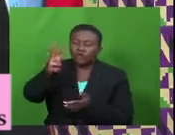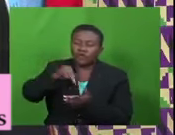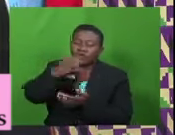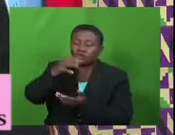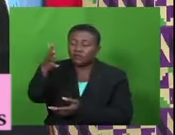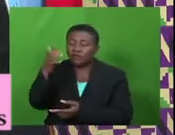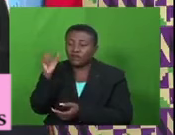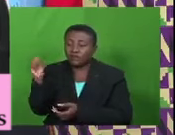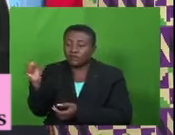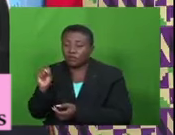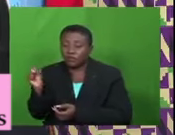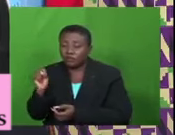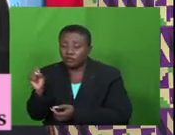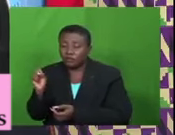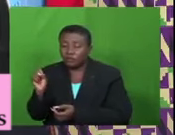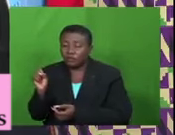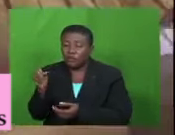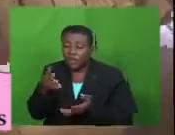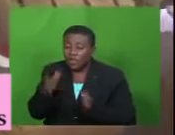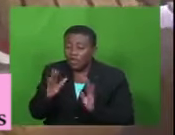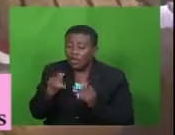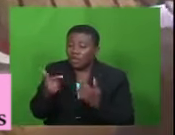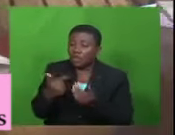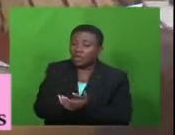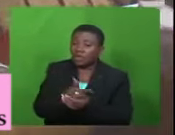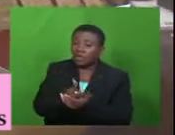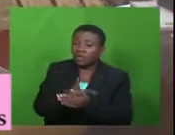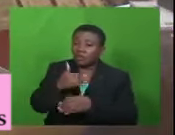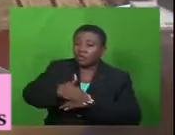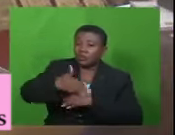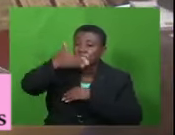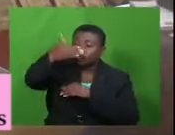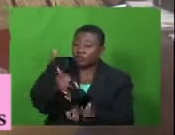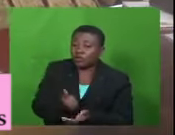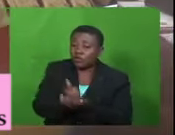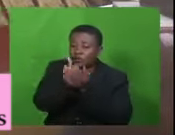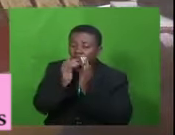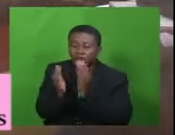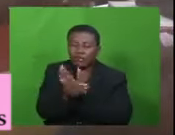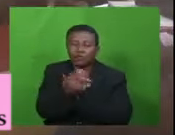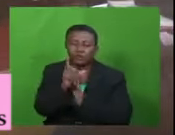$4,500, aligning with the Ghana Beyond Aid Charter by 2020.